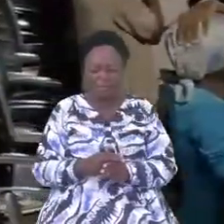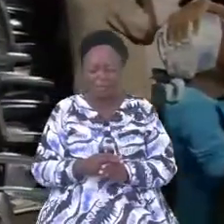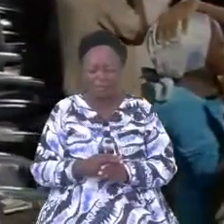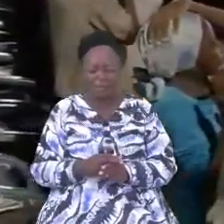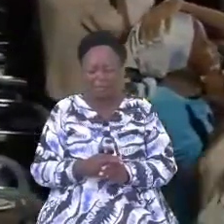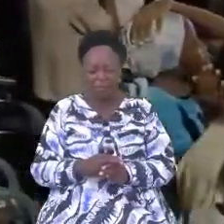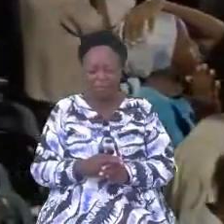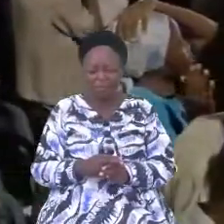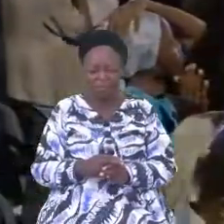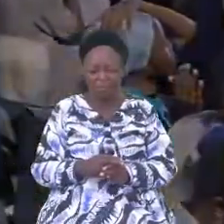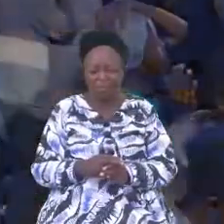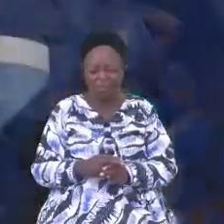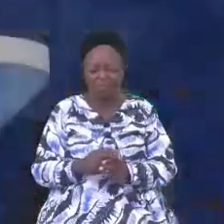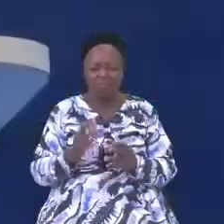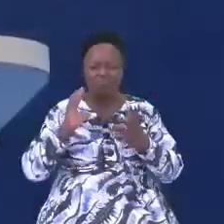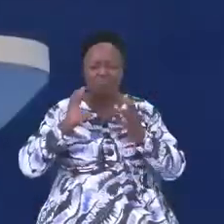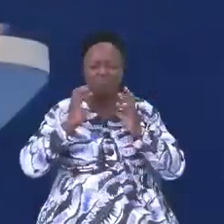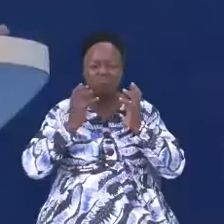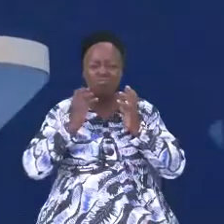Goiter,